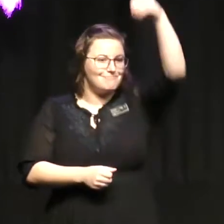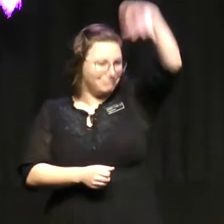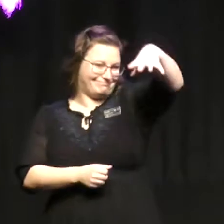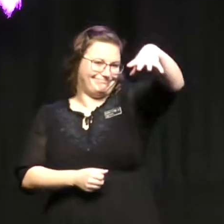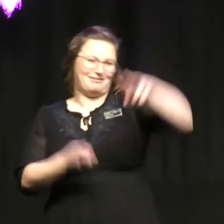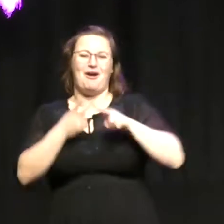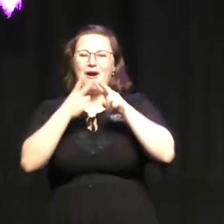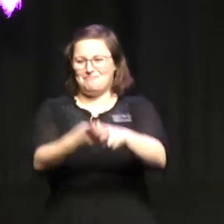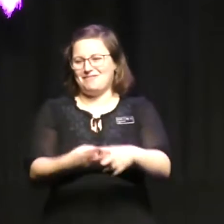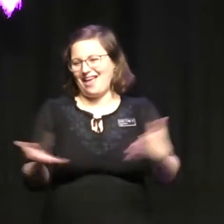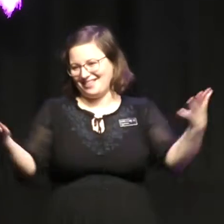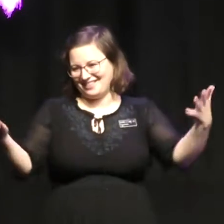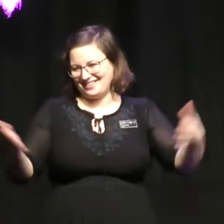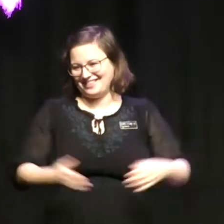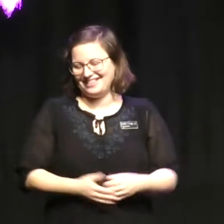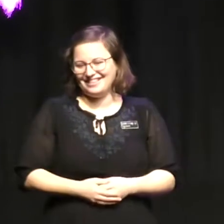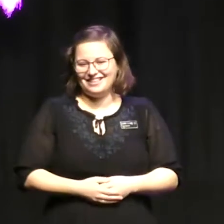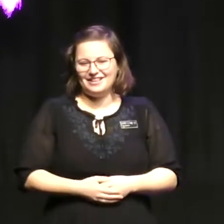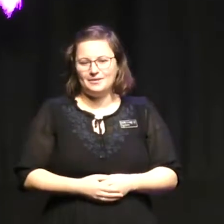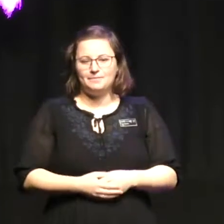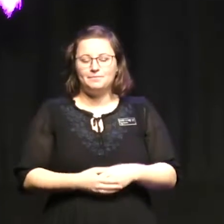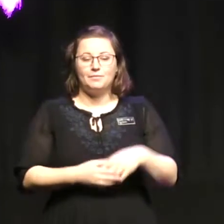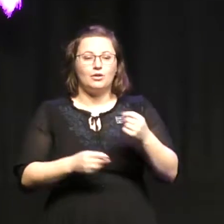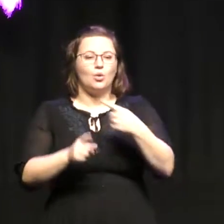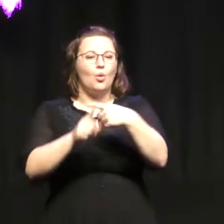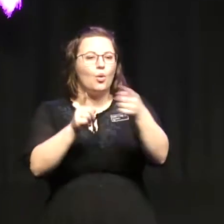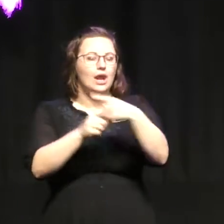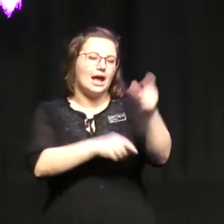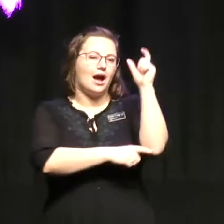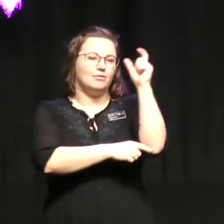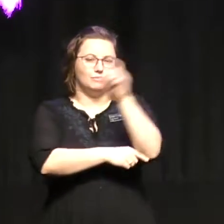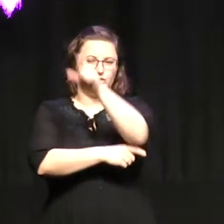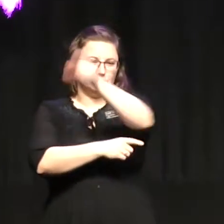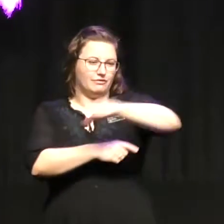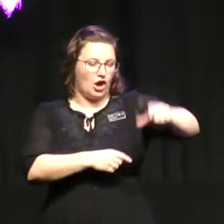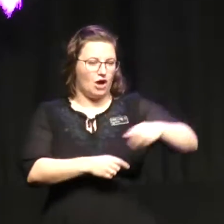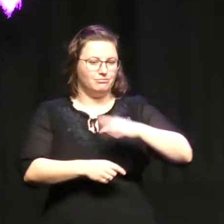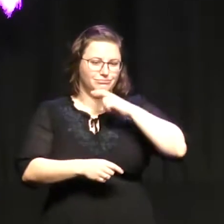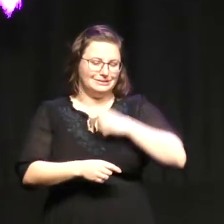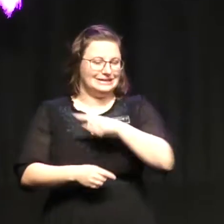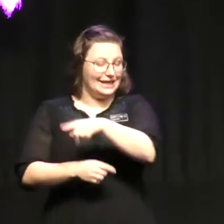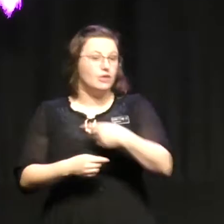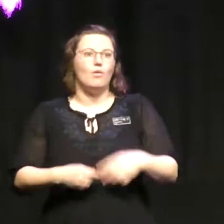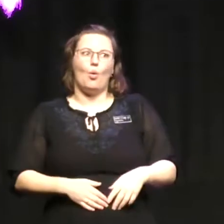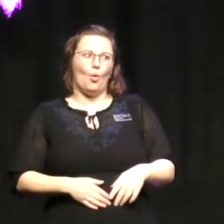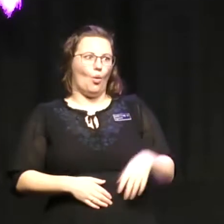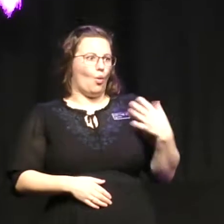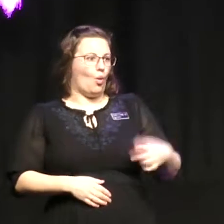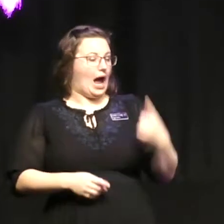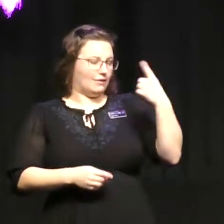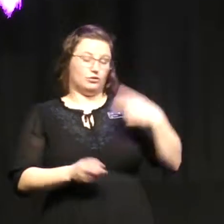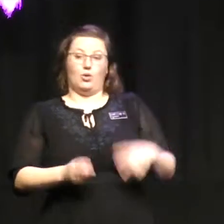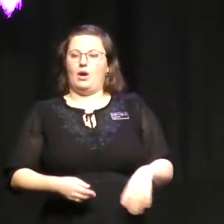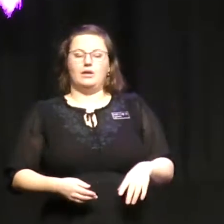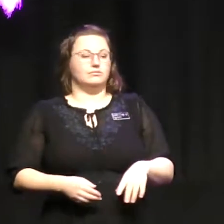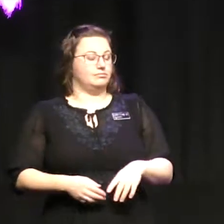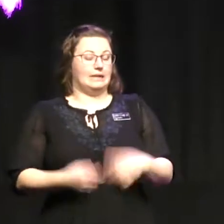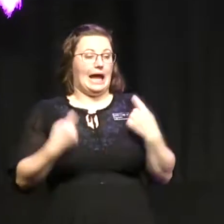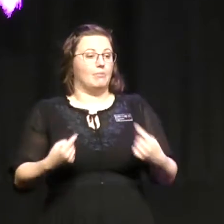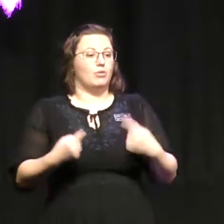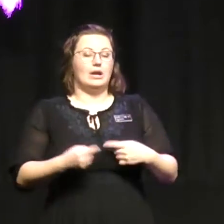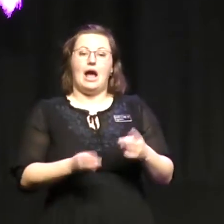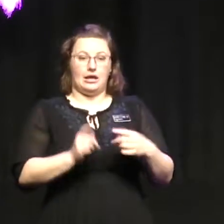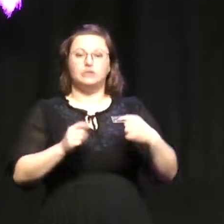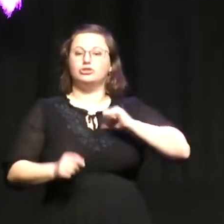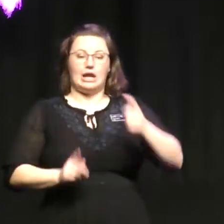started working. The Maulvi, the clergyman, was so impressed that he himself came to honor